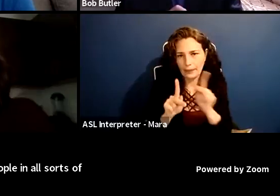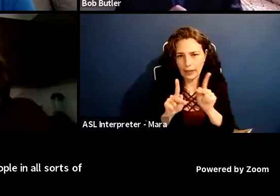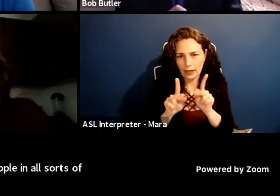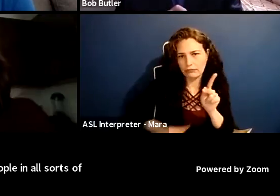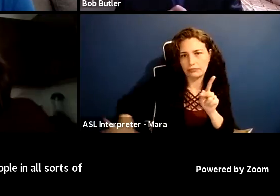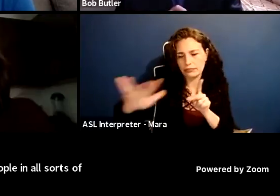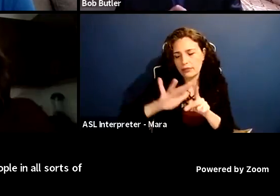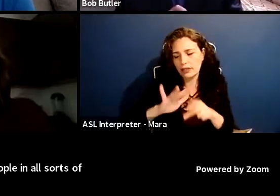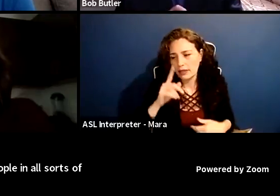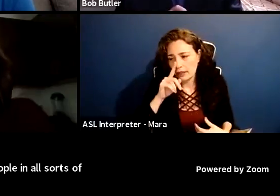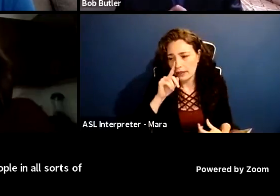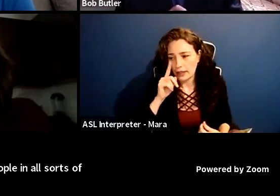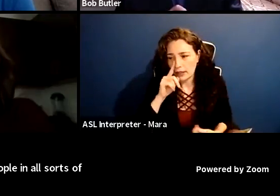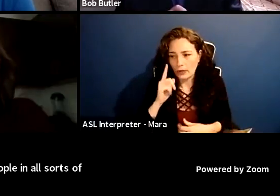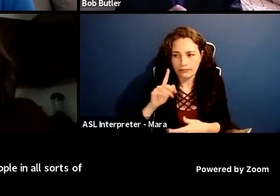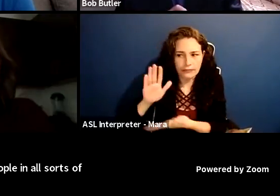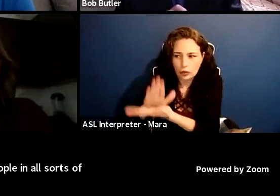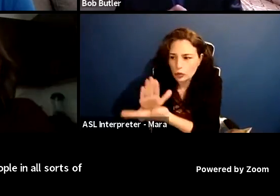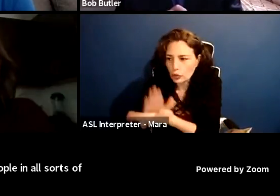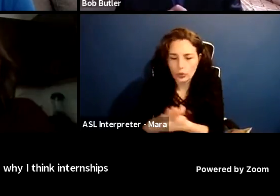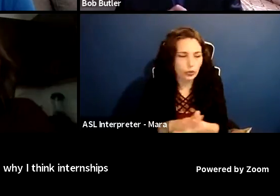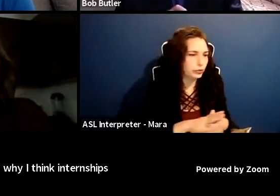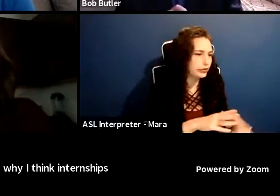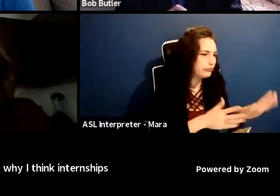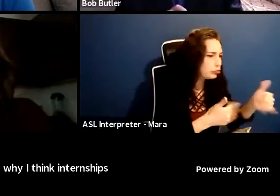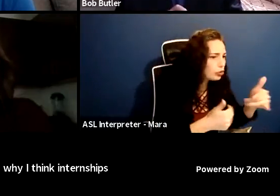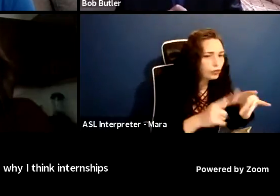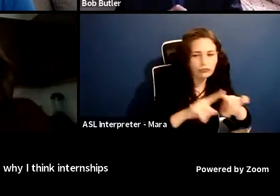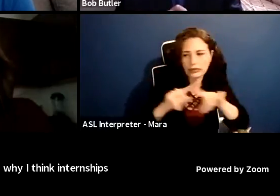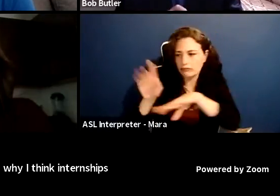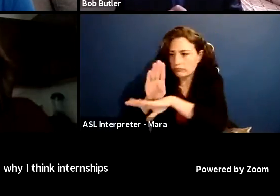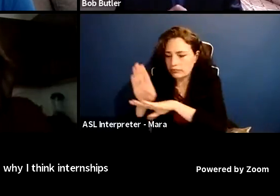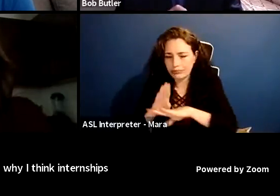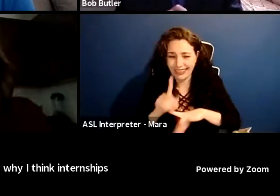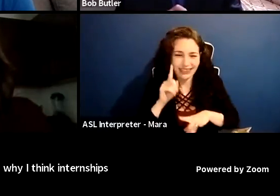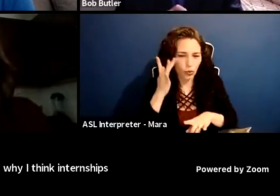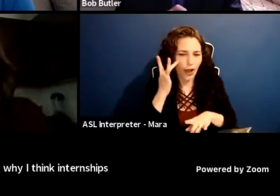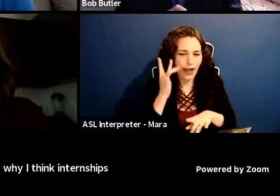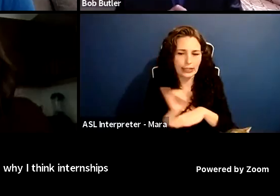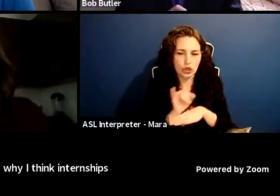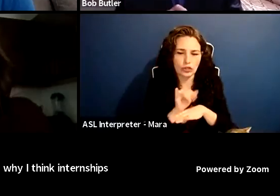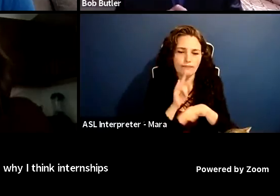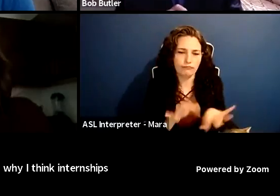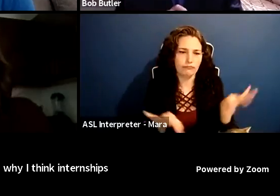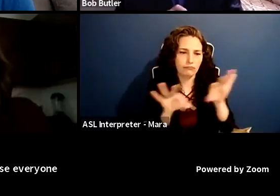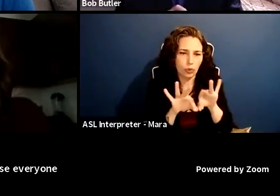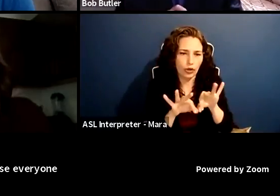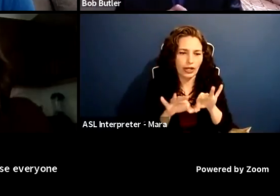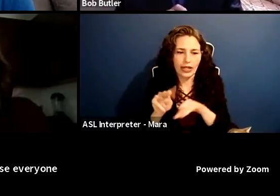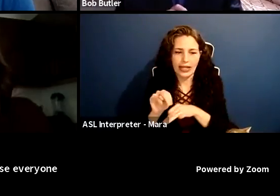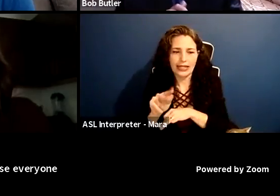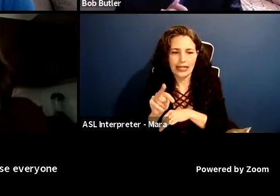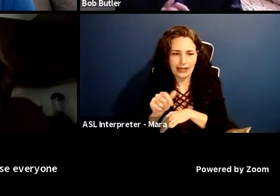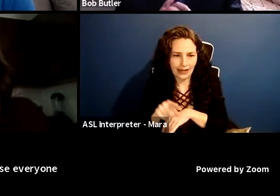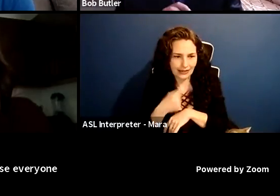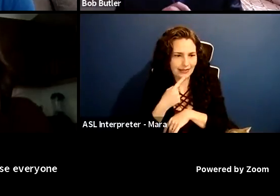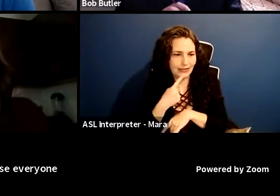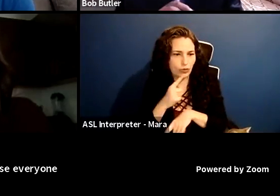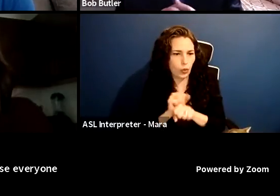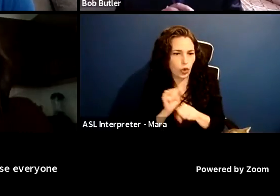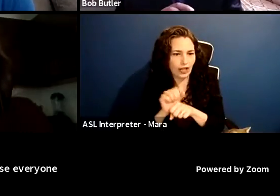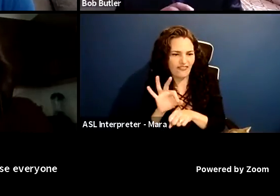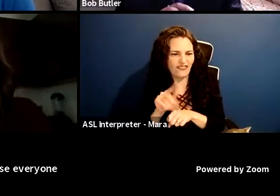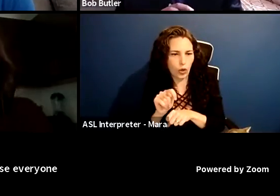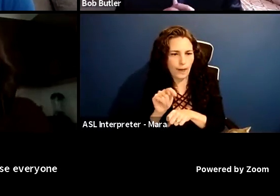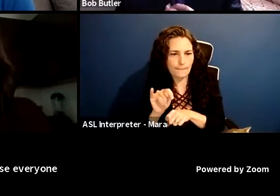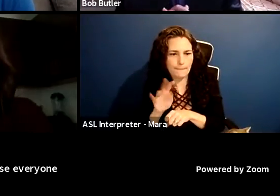are so important, is because everybody knows everybody in this business. Nina just said she worked in Fort Myers, so we would have some